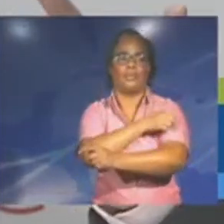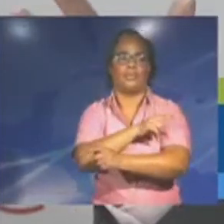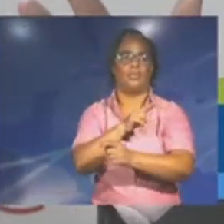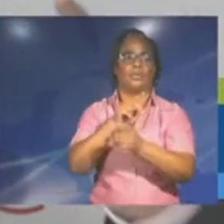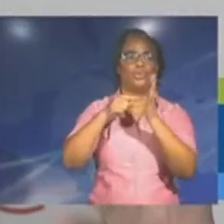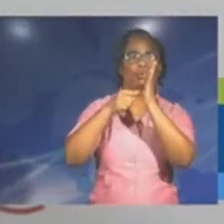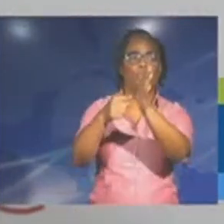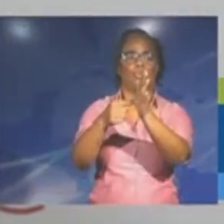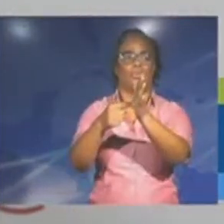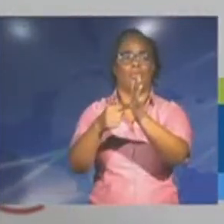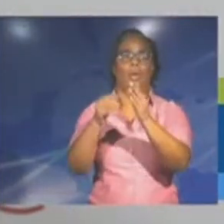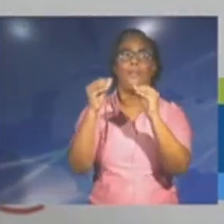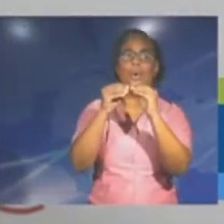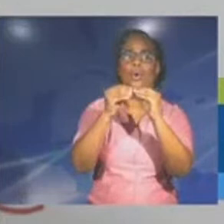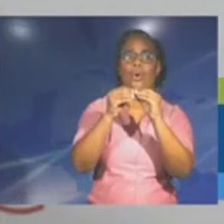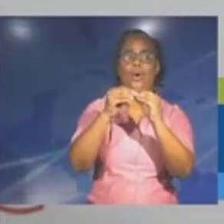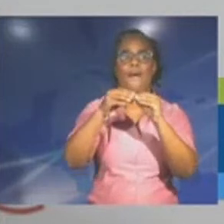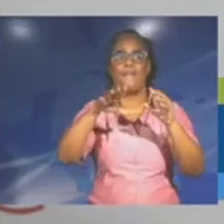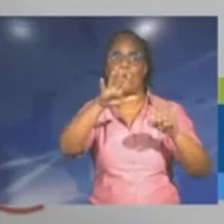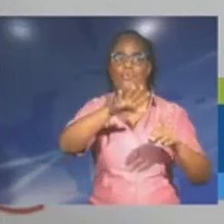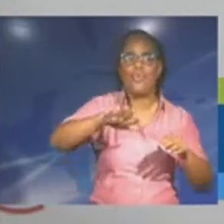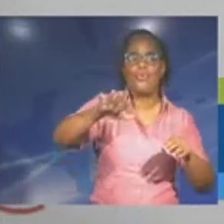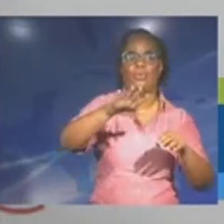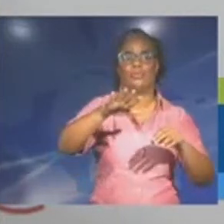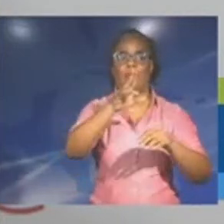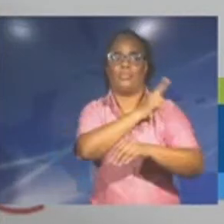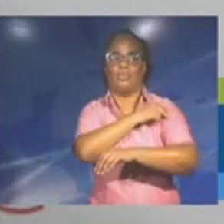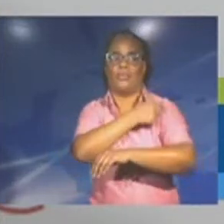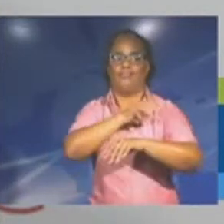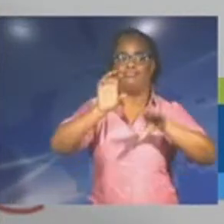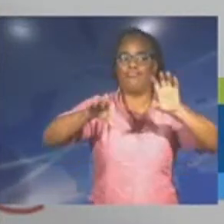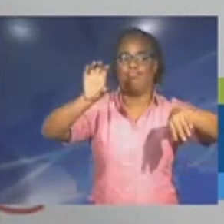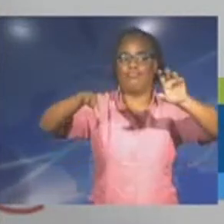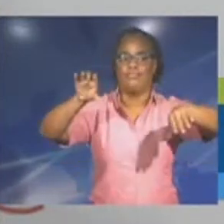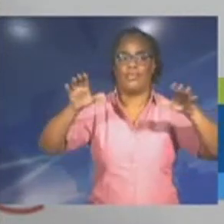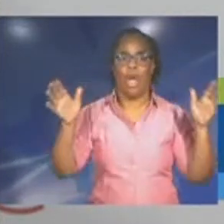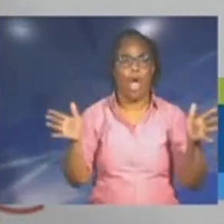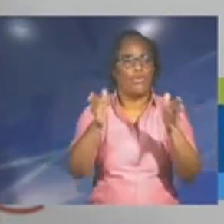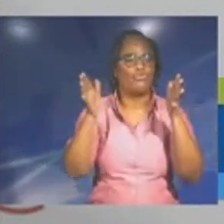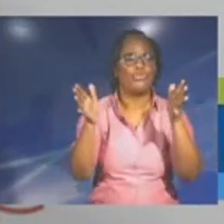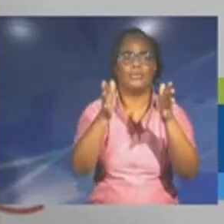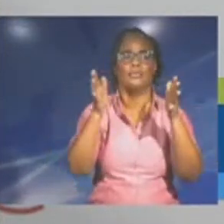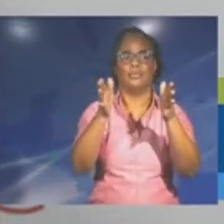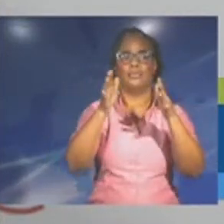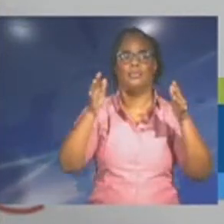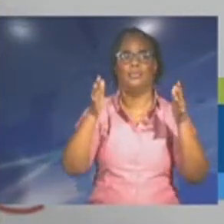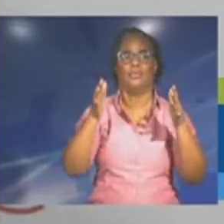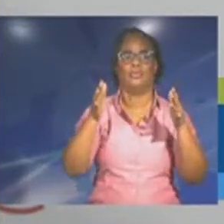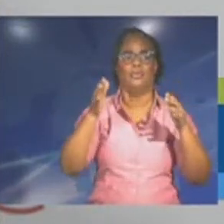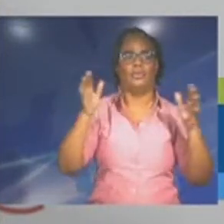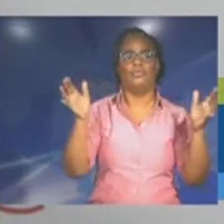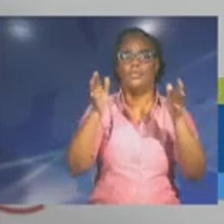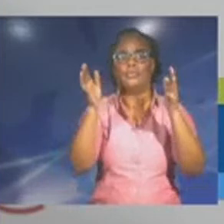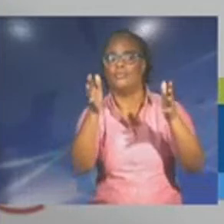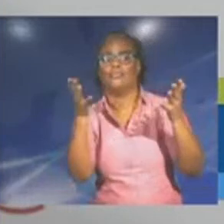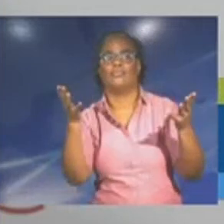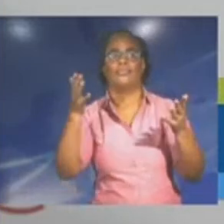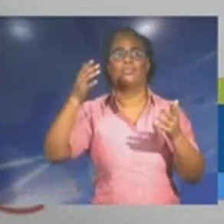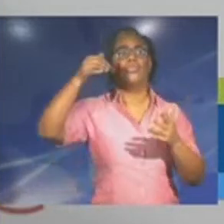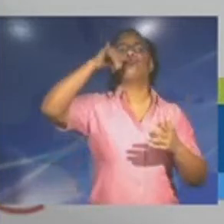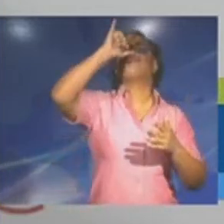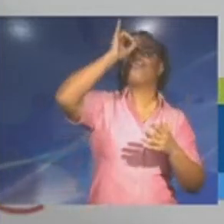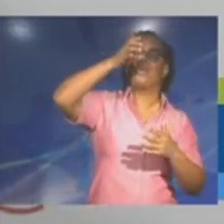massive communication messages about drinking more water, eating more fruits and vegetables, and getting